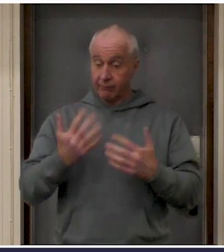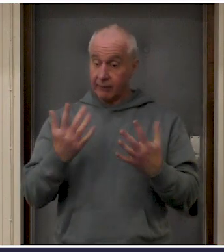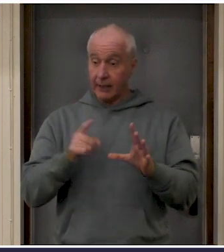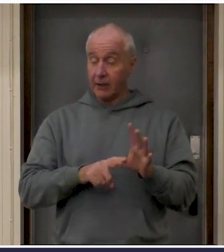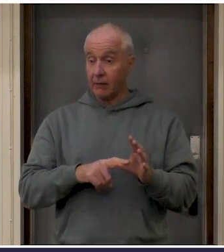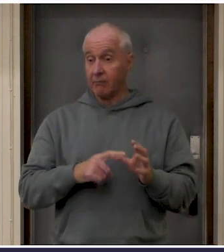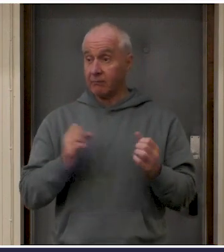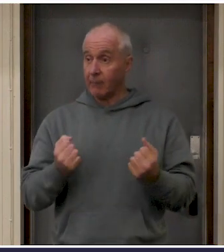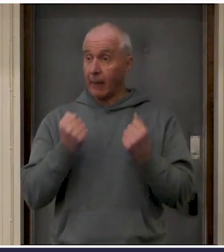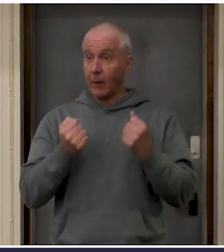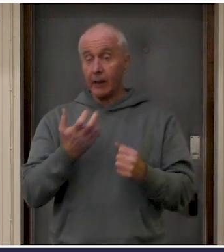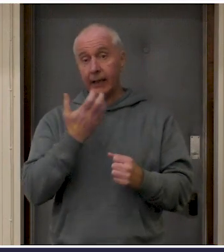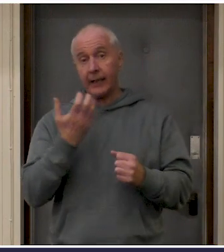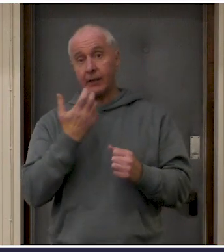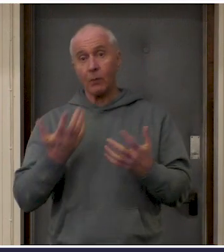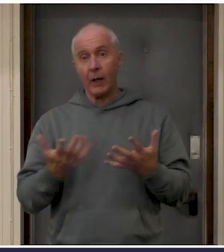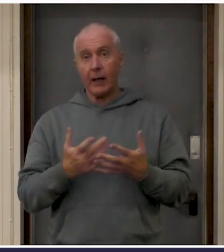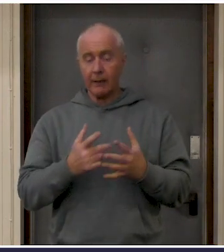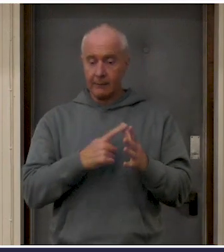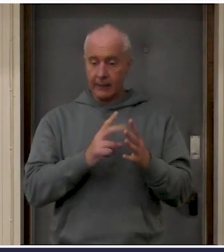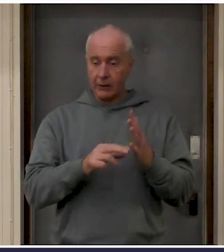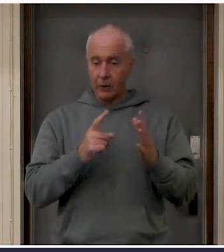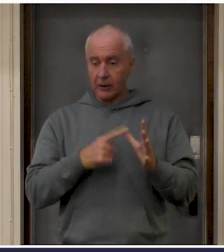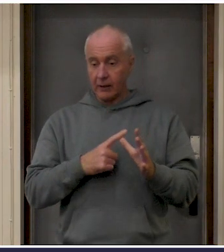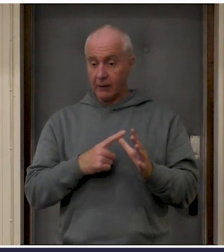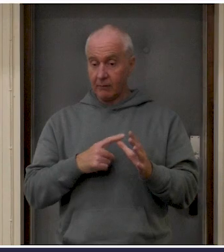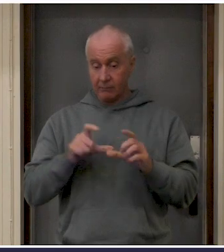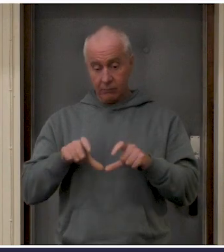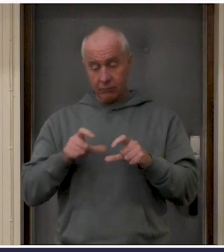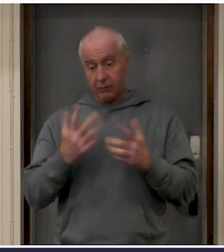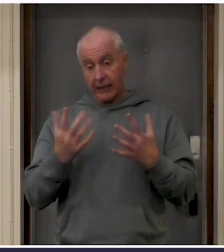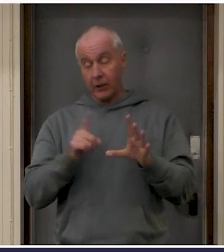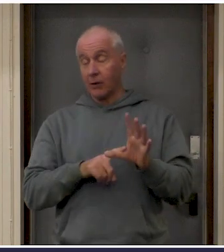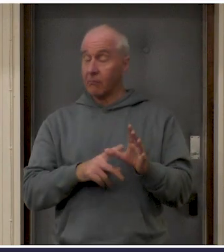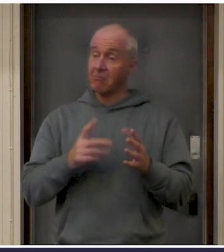power, heat, and in the middle of nowhere, Antarctica, for 10 years, which